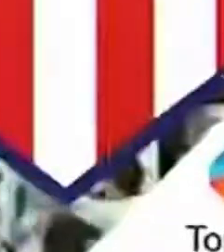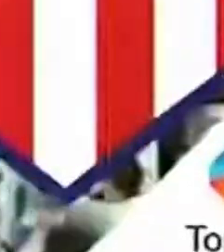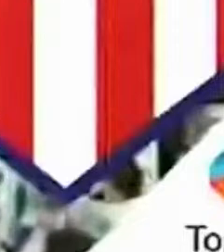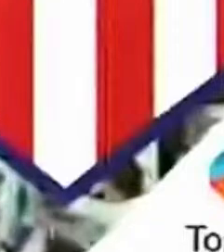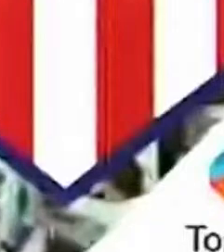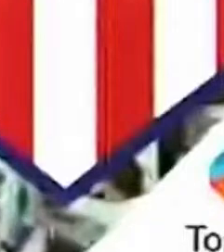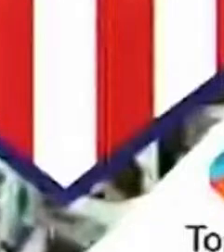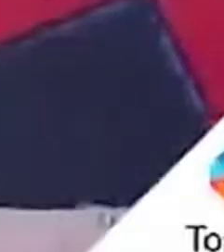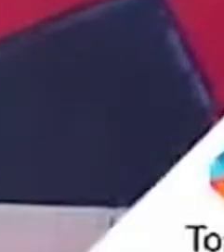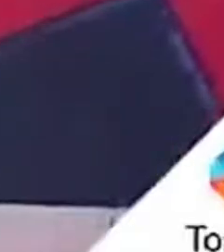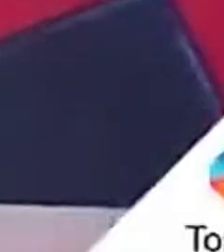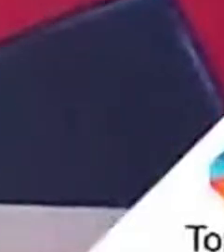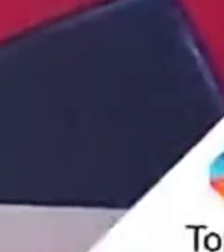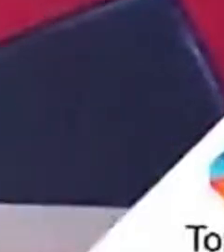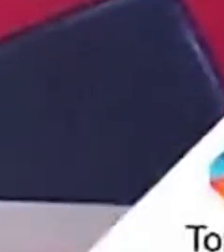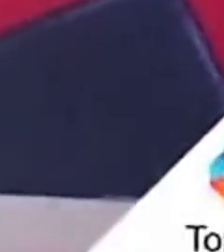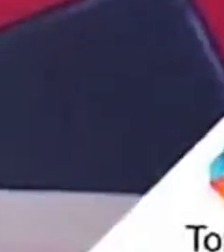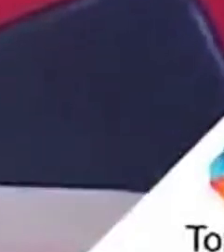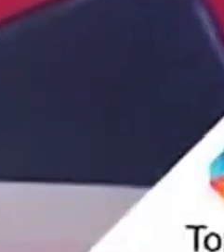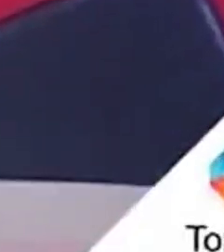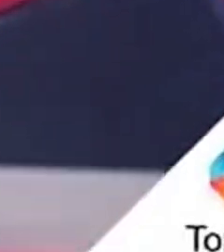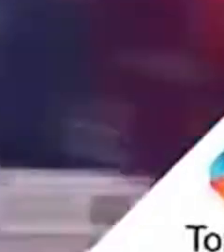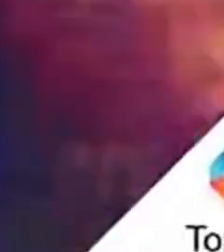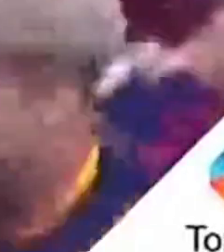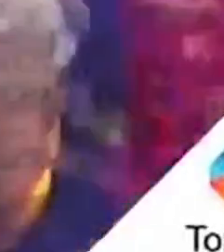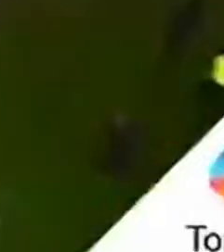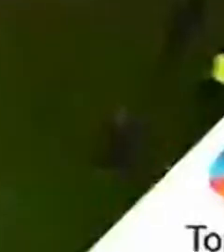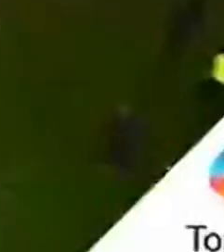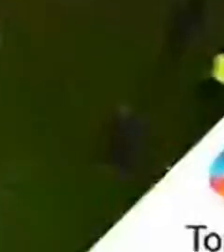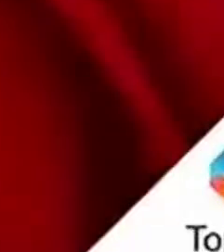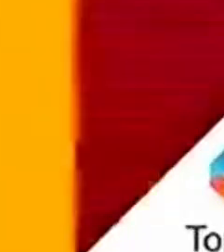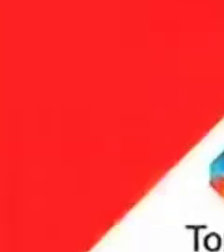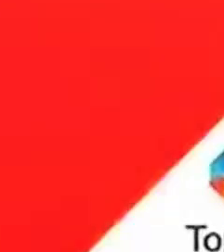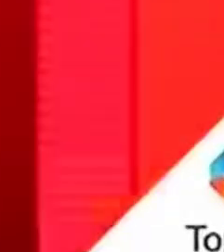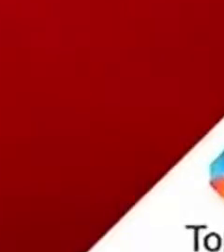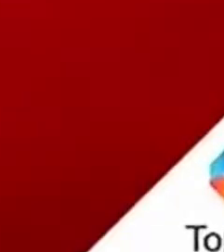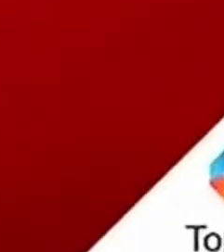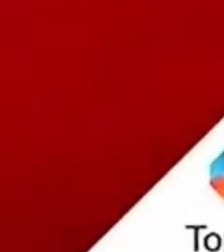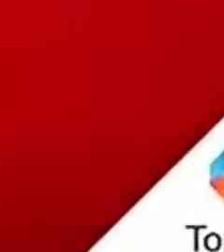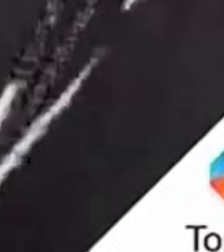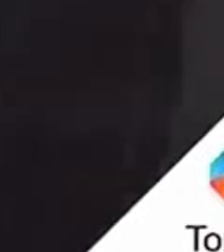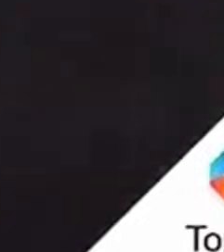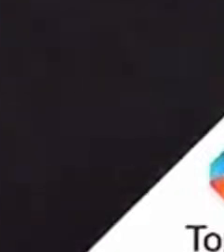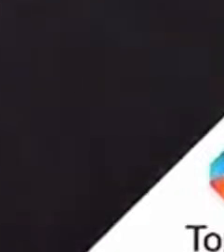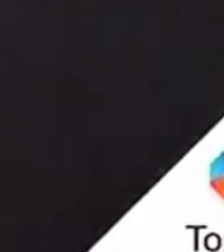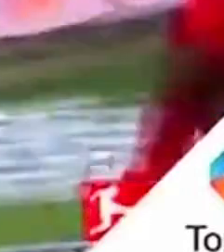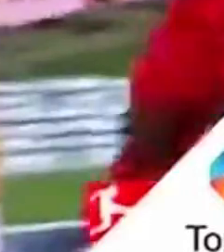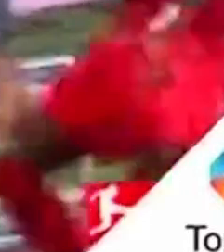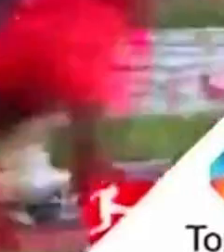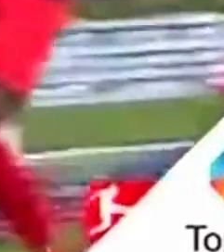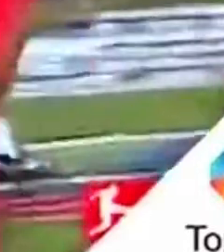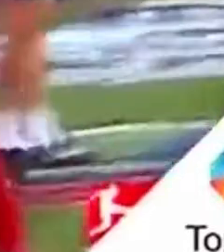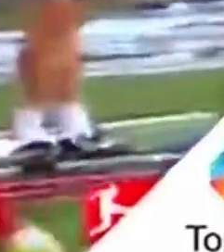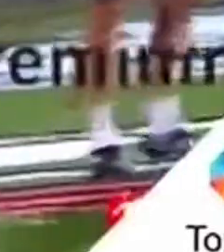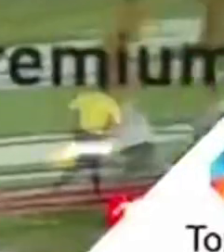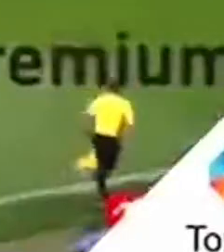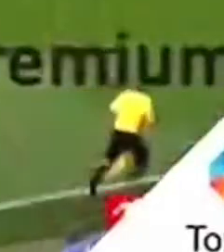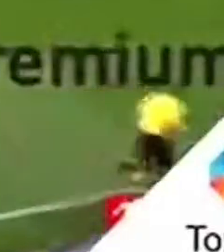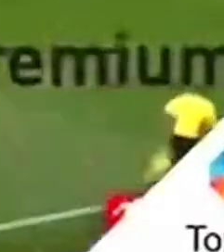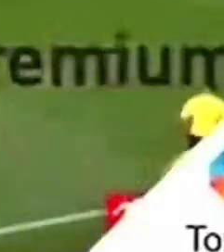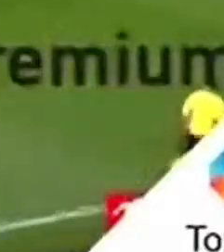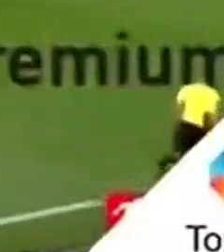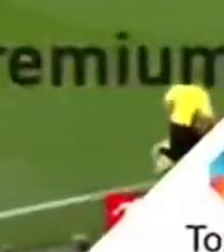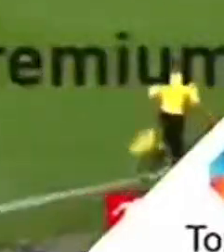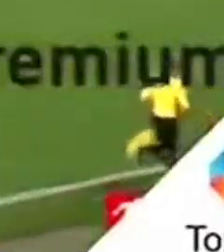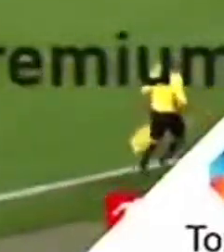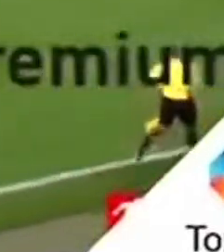the top spot. Who will be kings of Spain this season? Also watch out for the Bundesliga excitement with Bayern leading the table all live